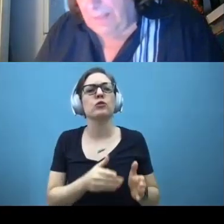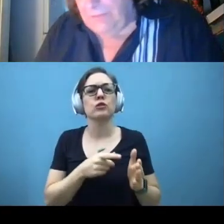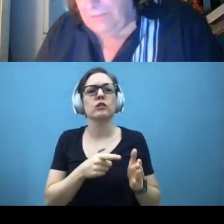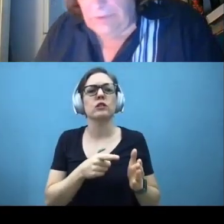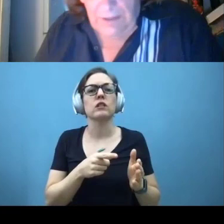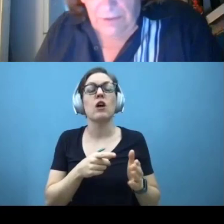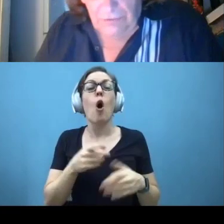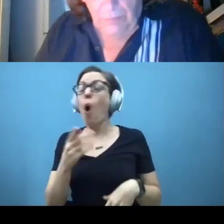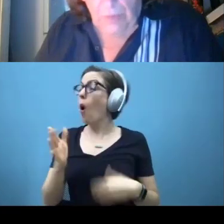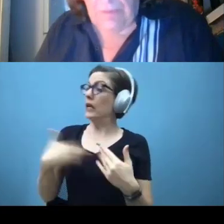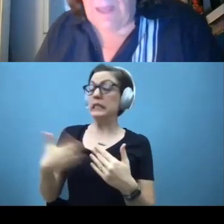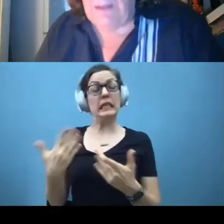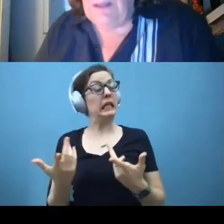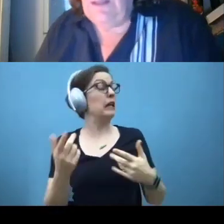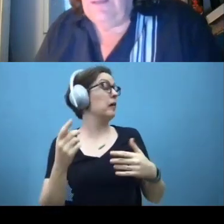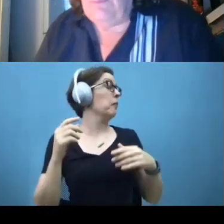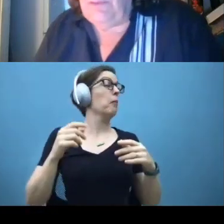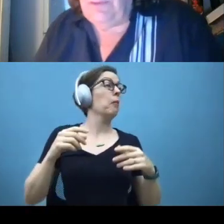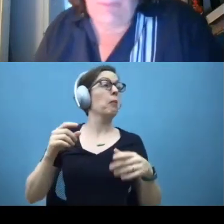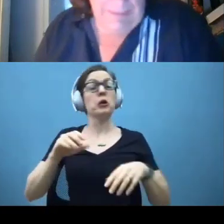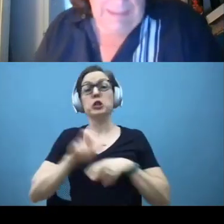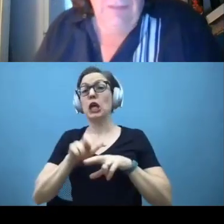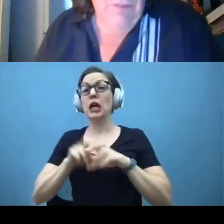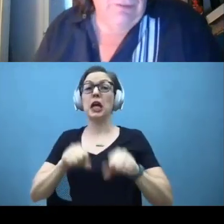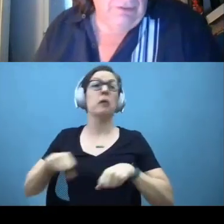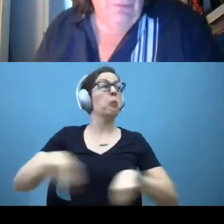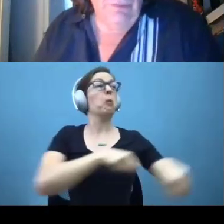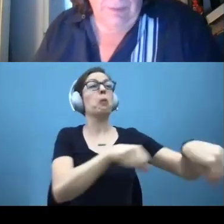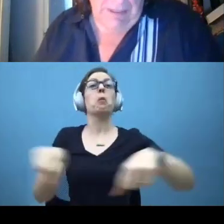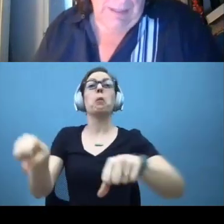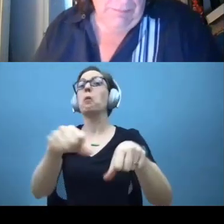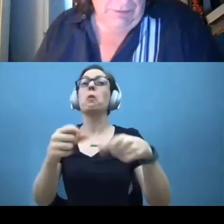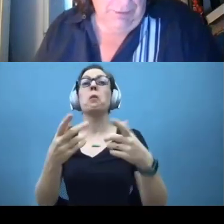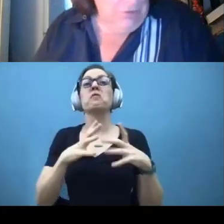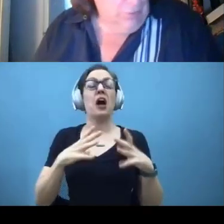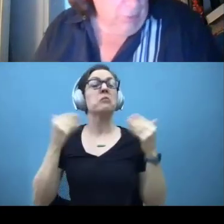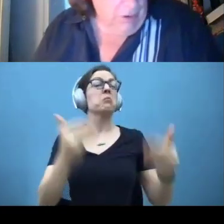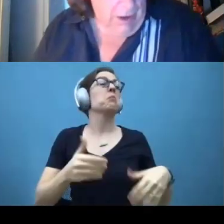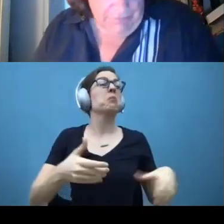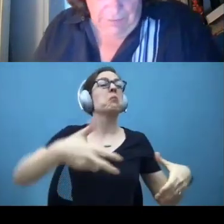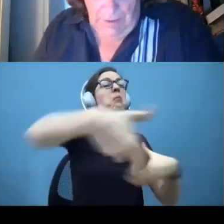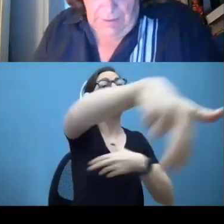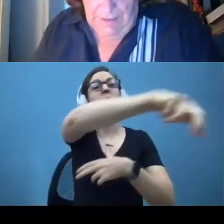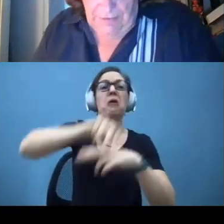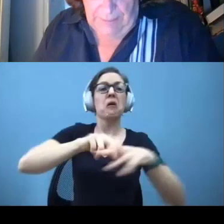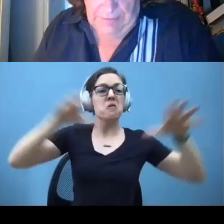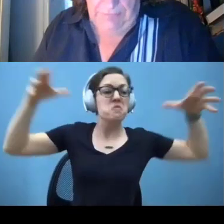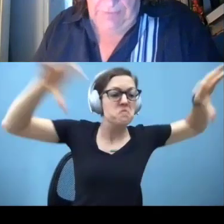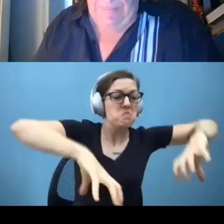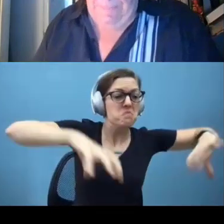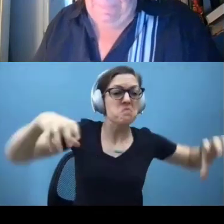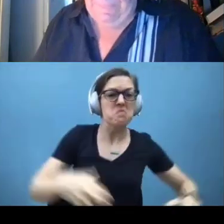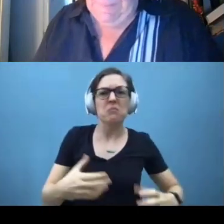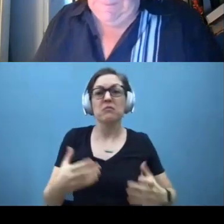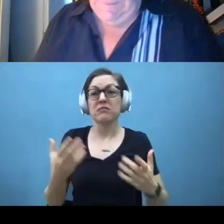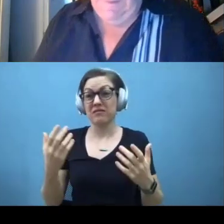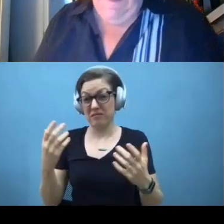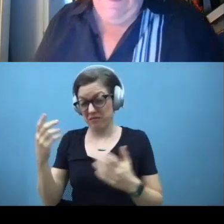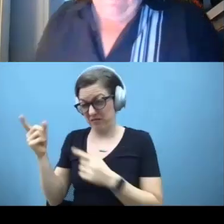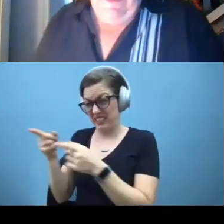I have no data to support that, but when something's easy to do, sometimes you do it more often. Next slide, please.